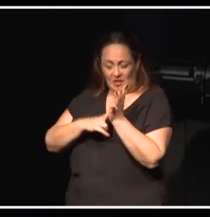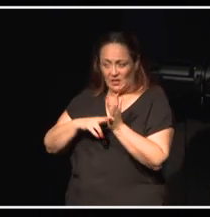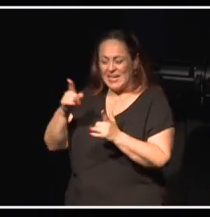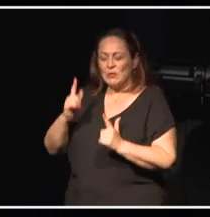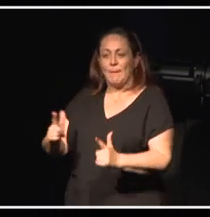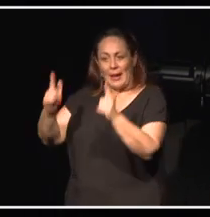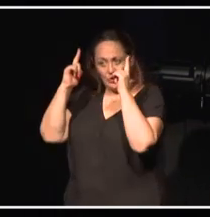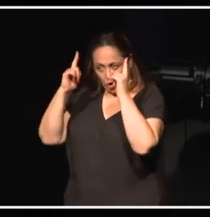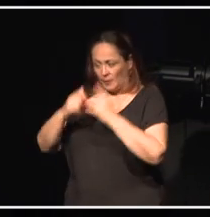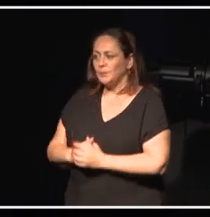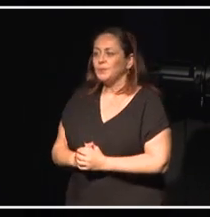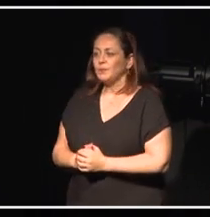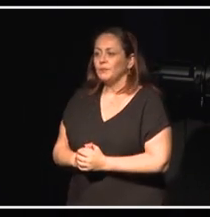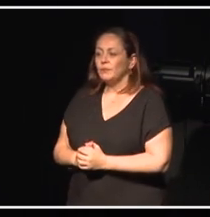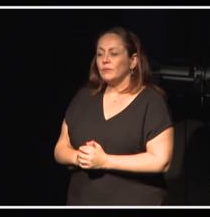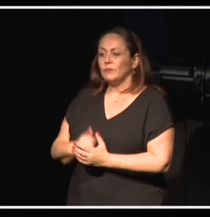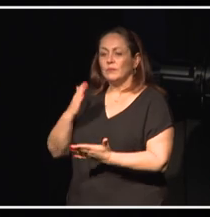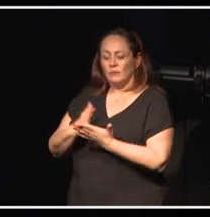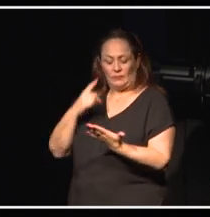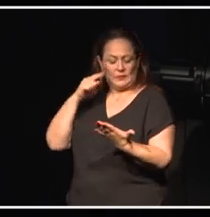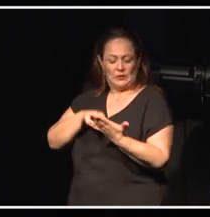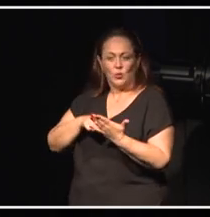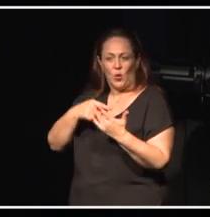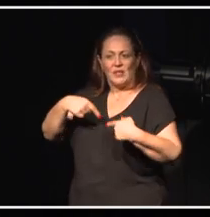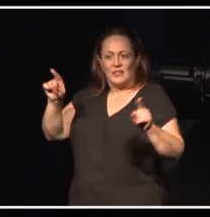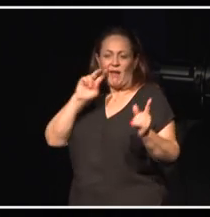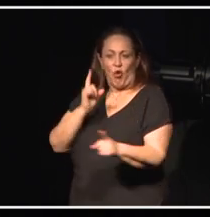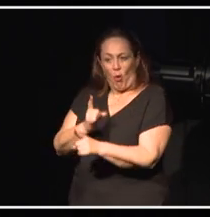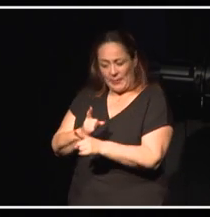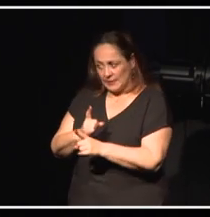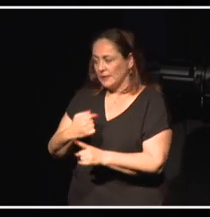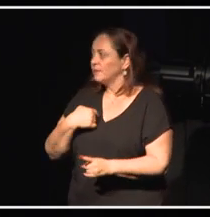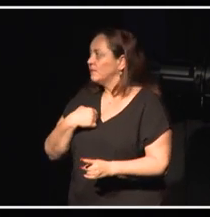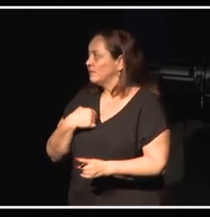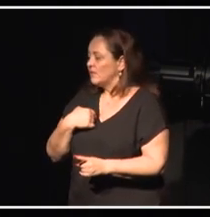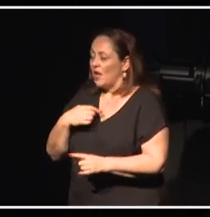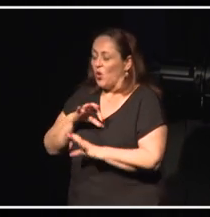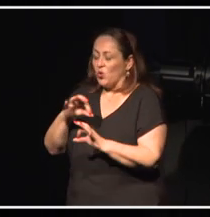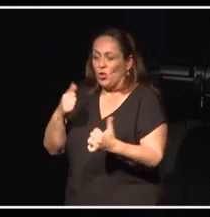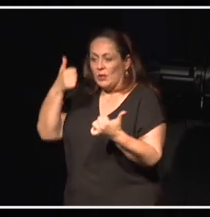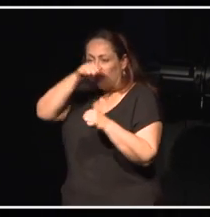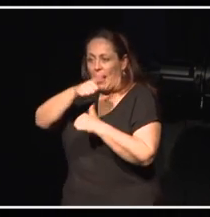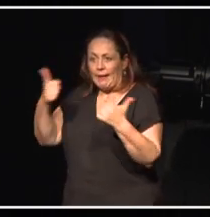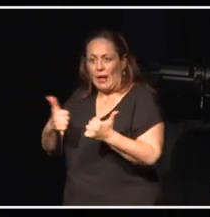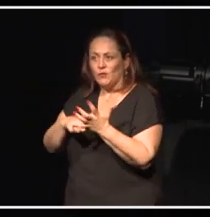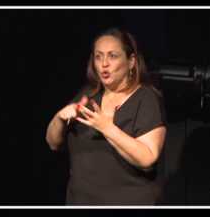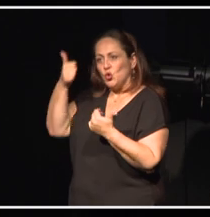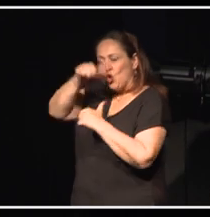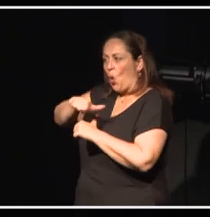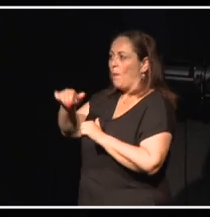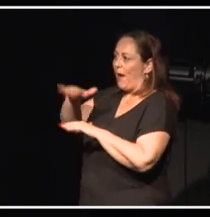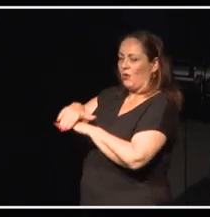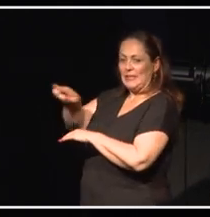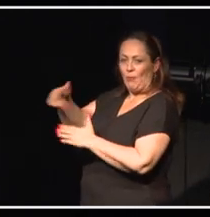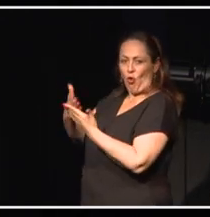supervising manager, just came and commented, slut. Now, Michael Nolan wasn't smart enough to not have his employer listed on his Facebook